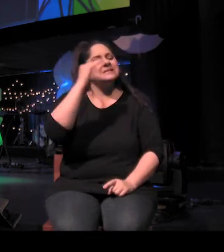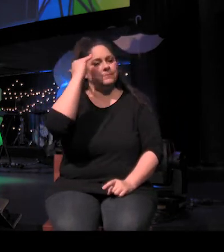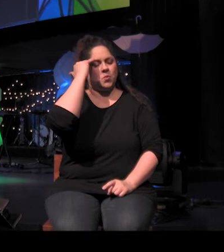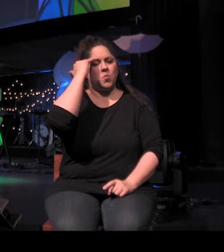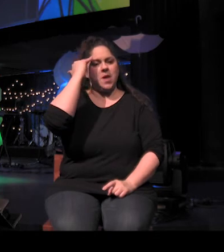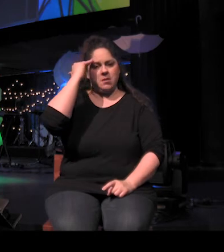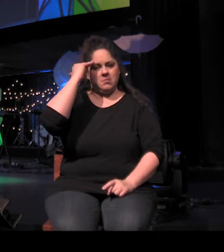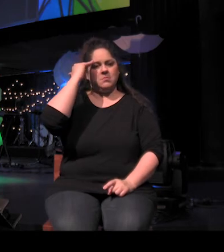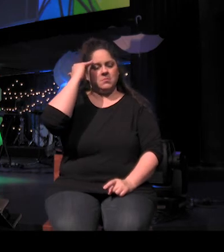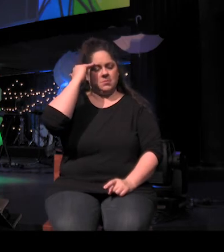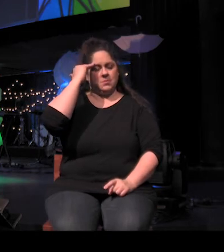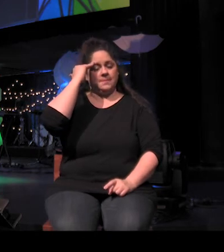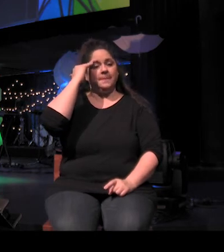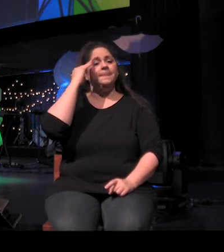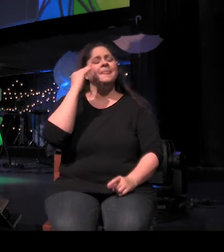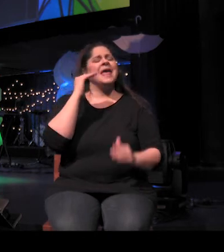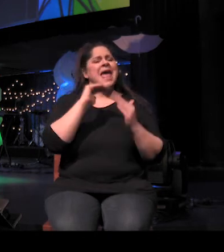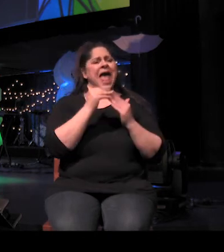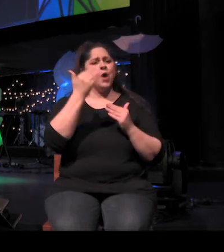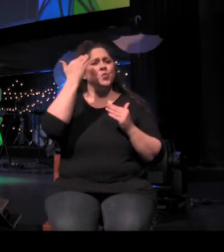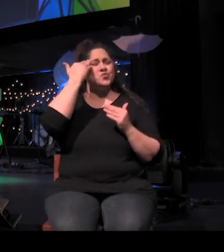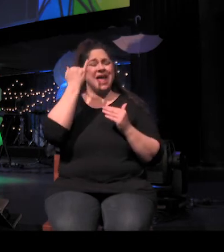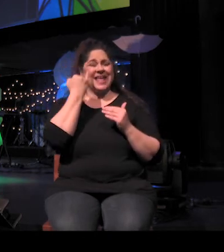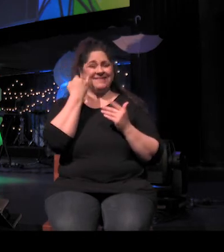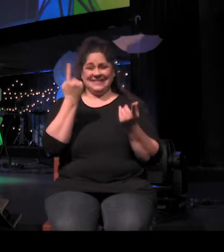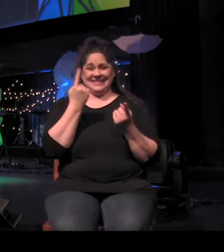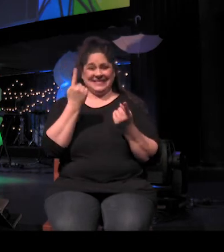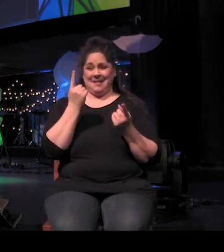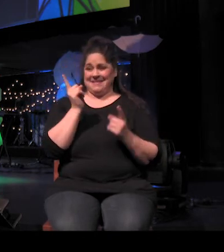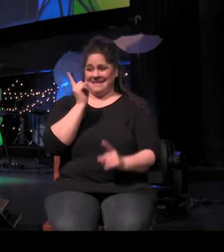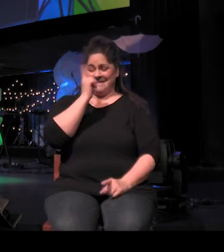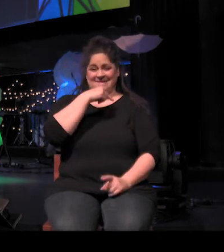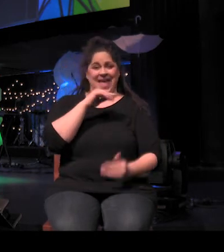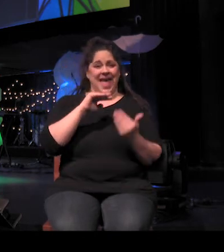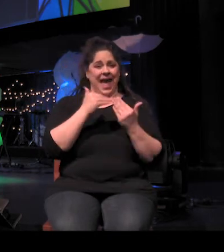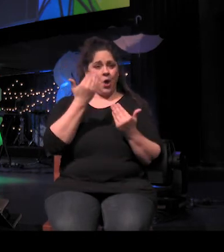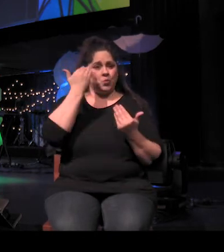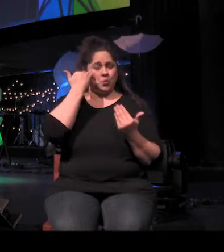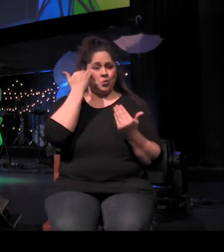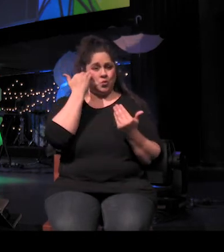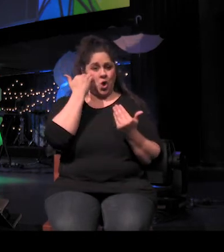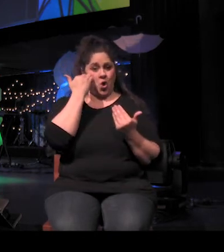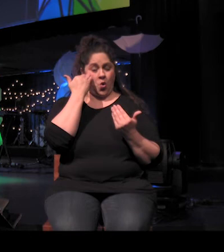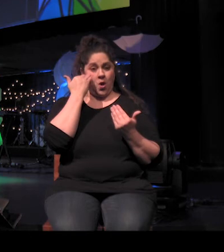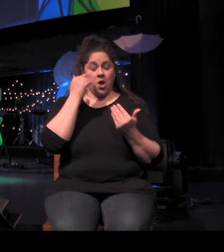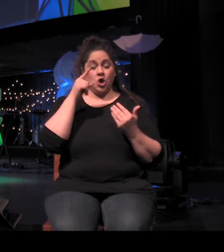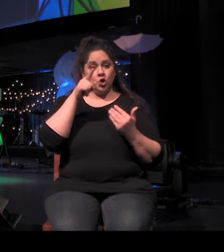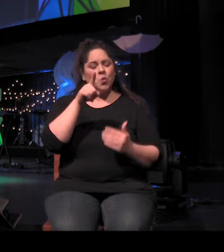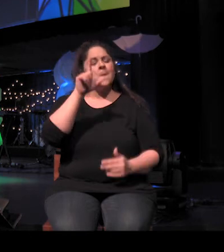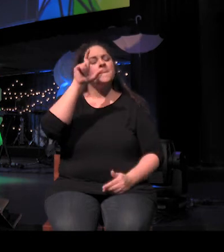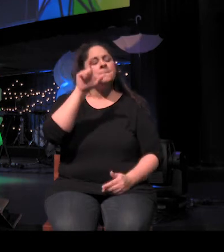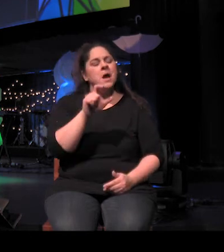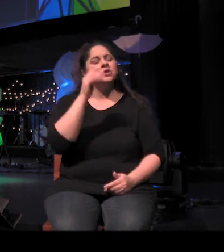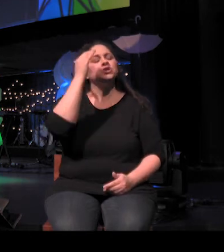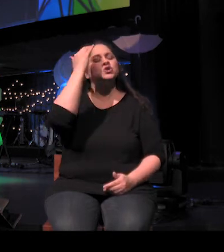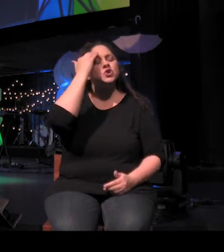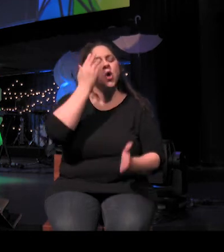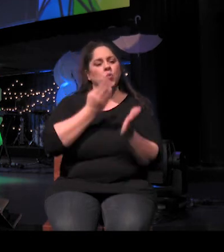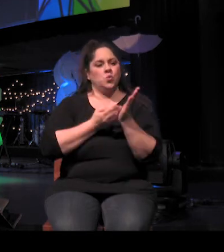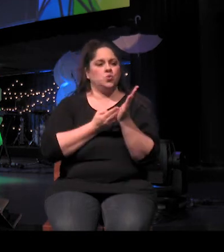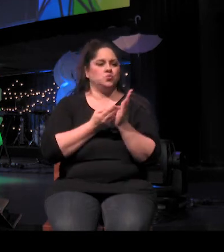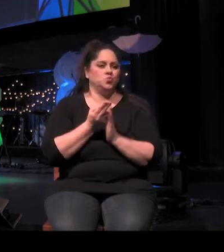What's the best way to spot a counterfeit? By studying the counterfeit? No, by knowing the truth.